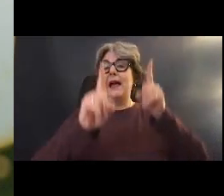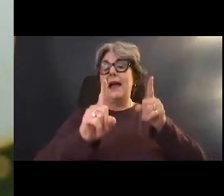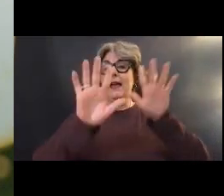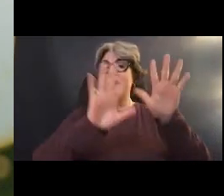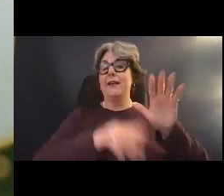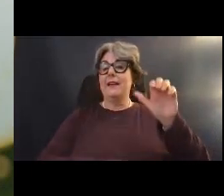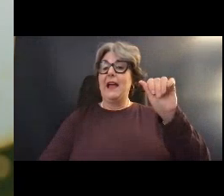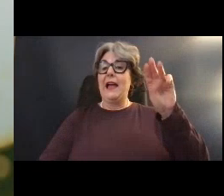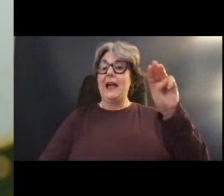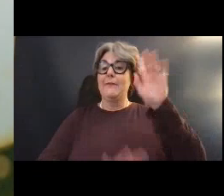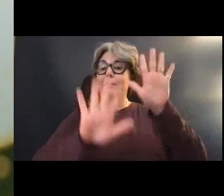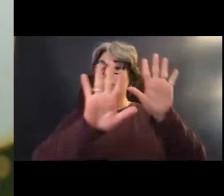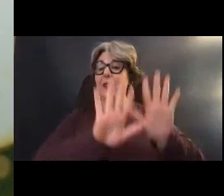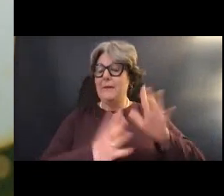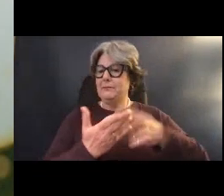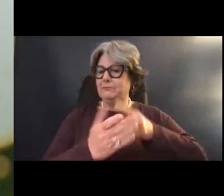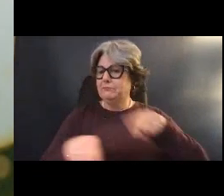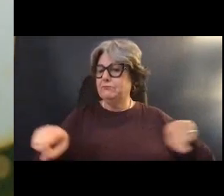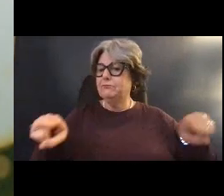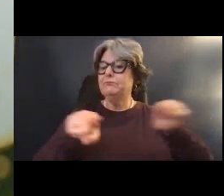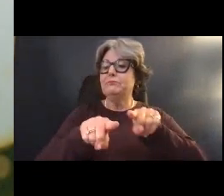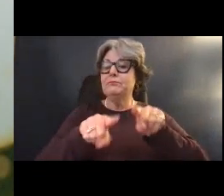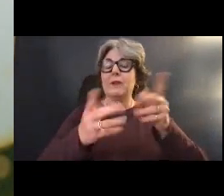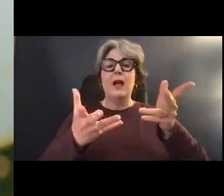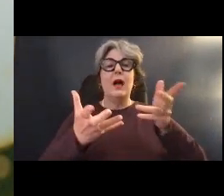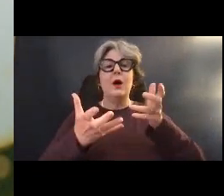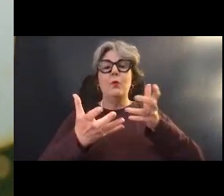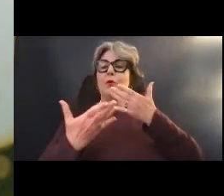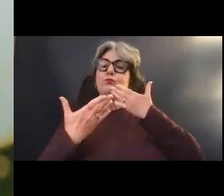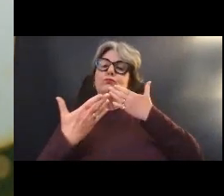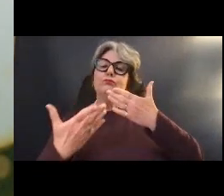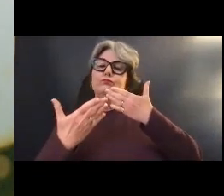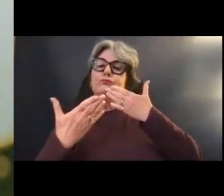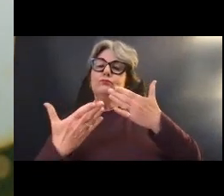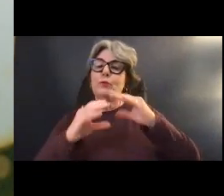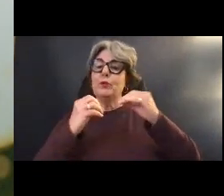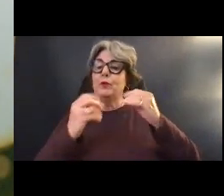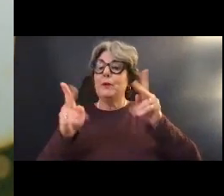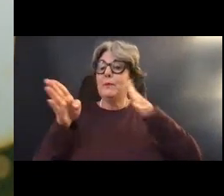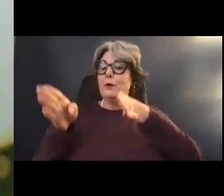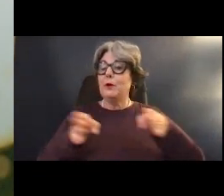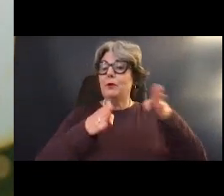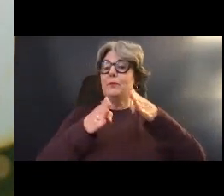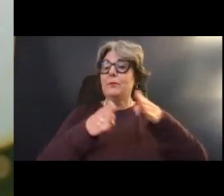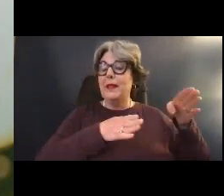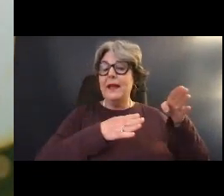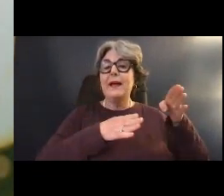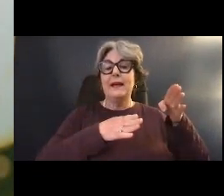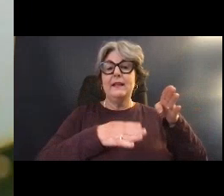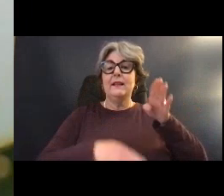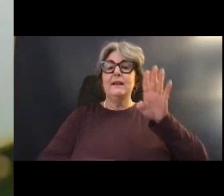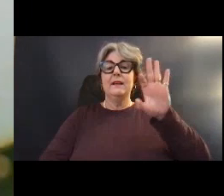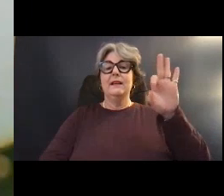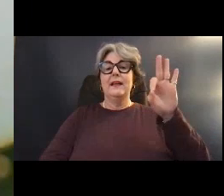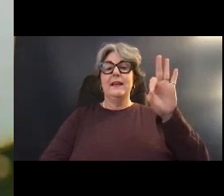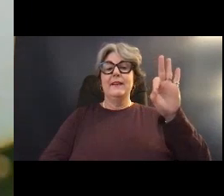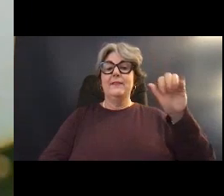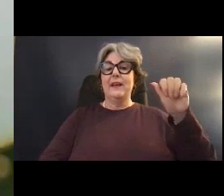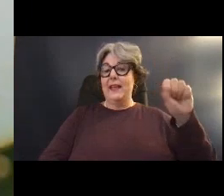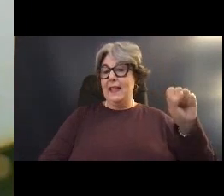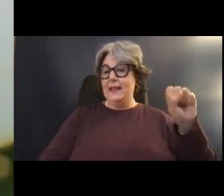be here today and speak with all of you, and I want to give a special thanks to the organizers at the Foreign Agriculture Service for organizing this